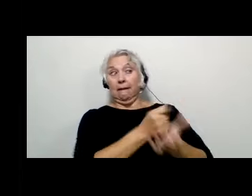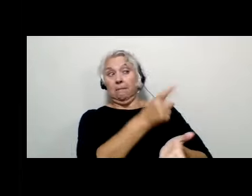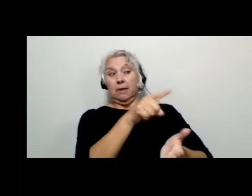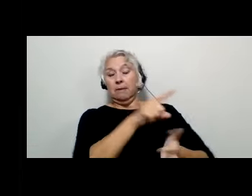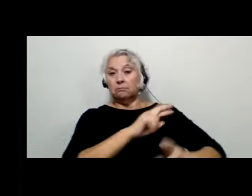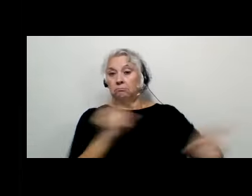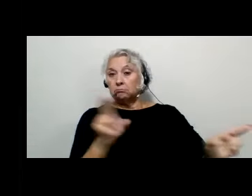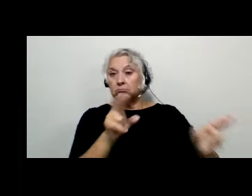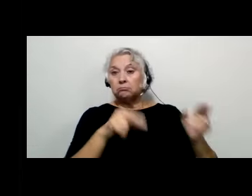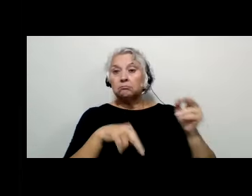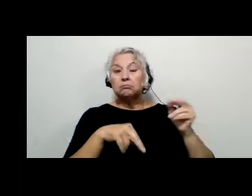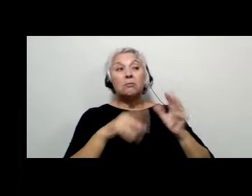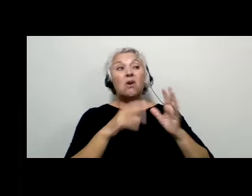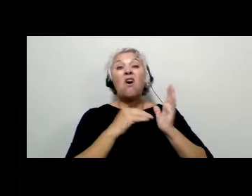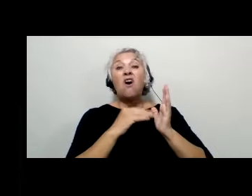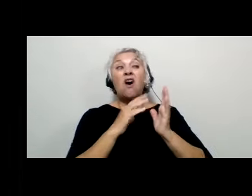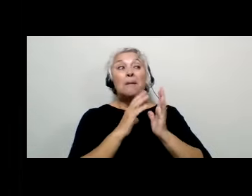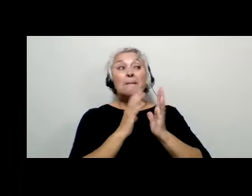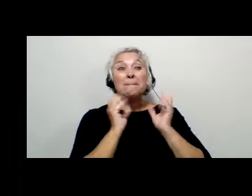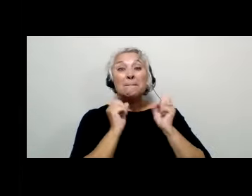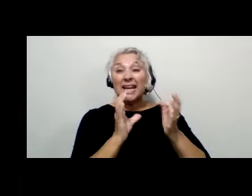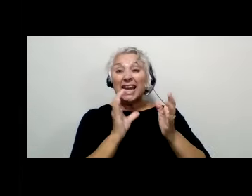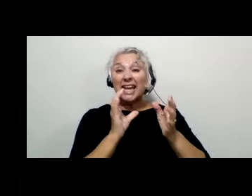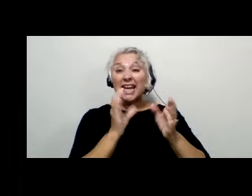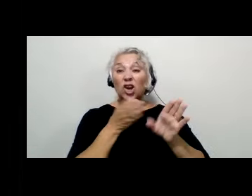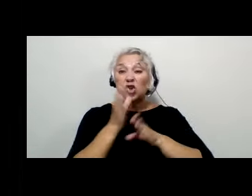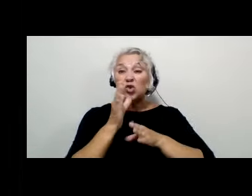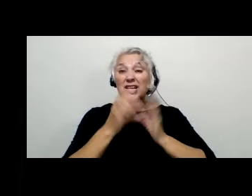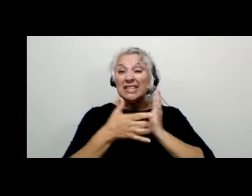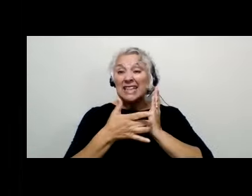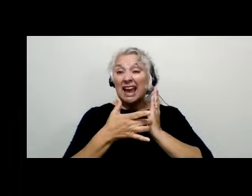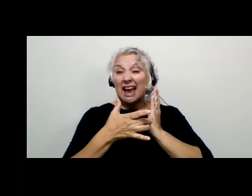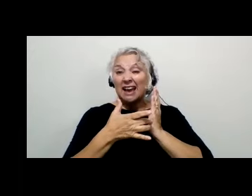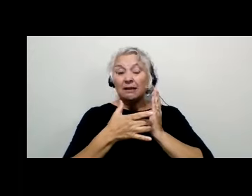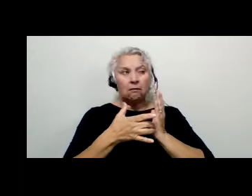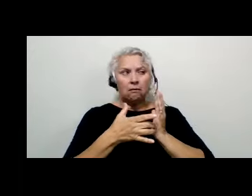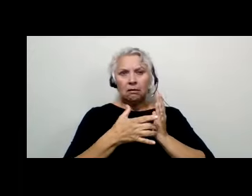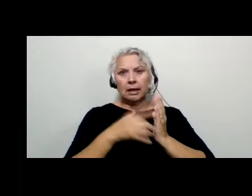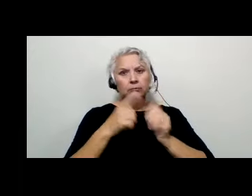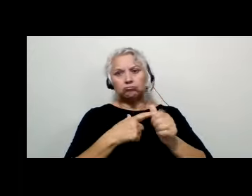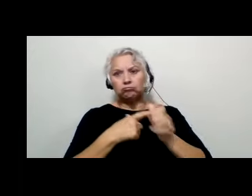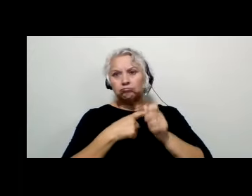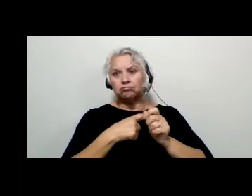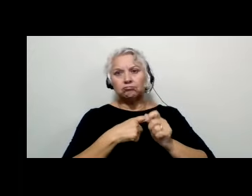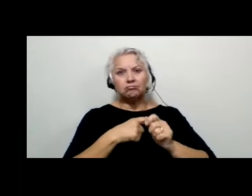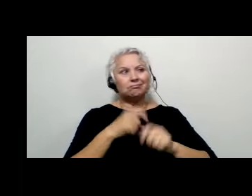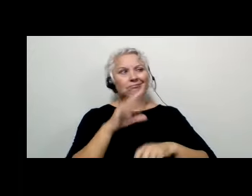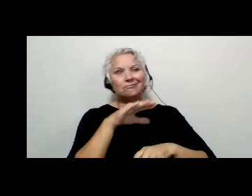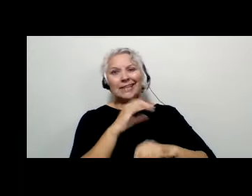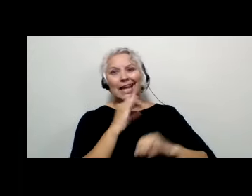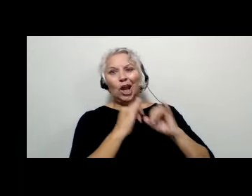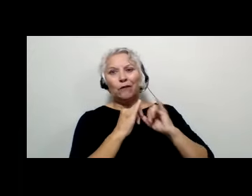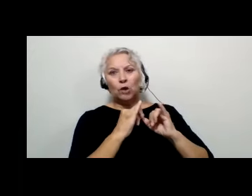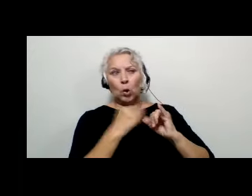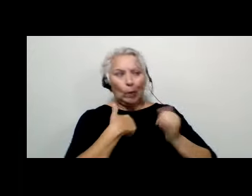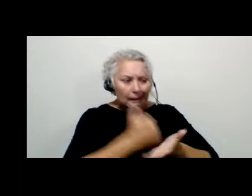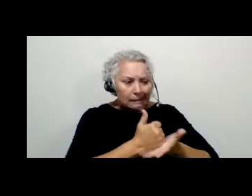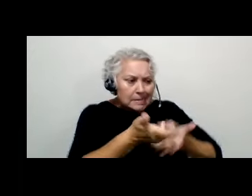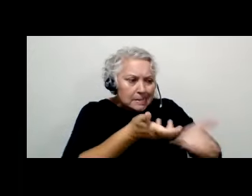prepared. A lot of the career techs require doing an interview prior to getting in. And so we can work on those